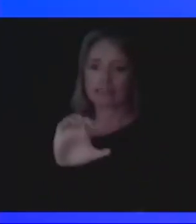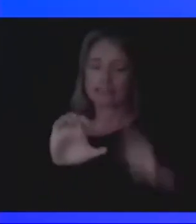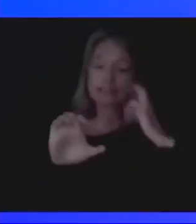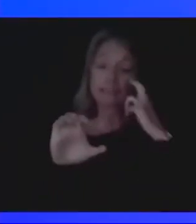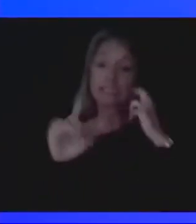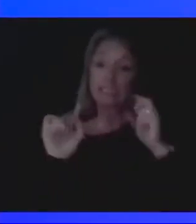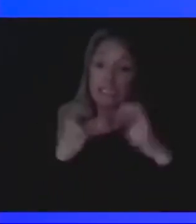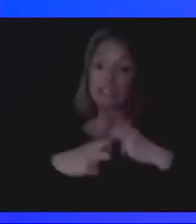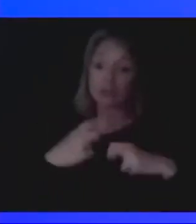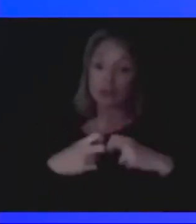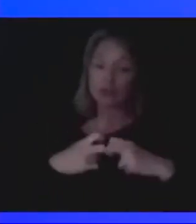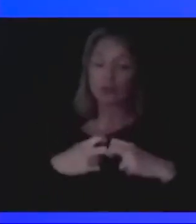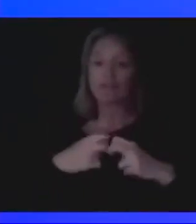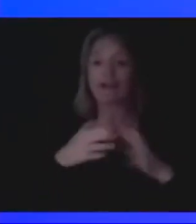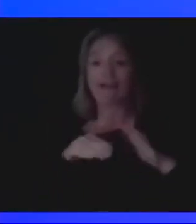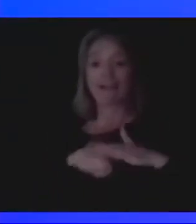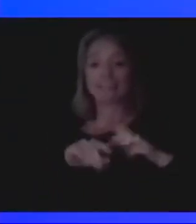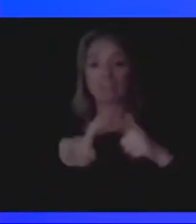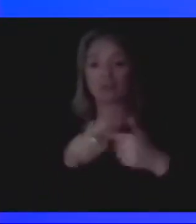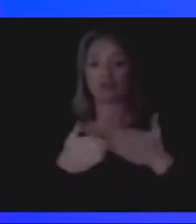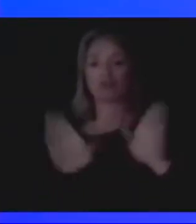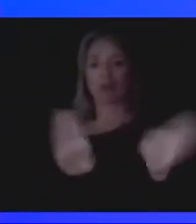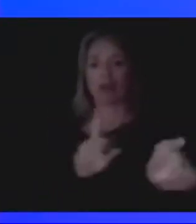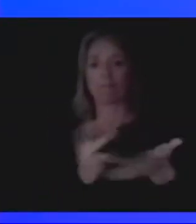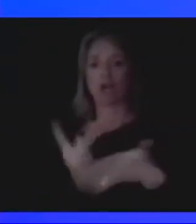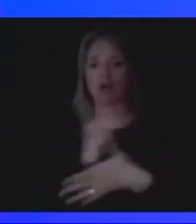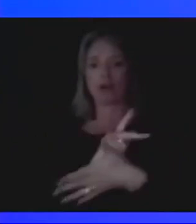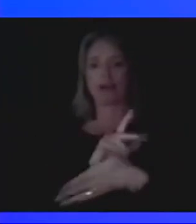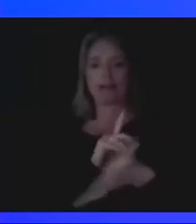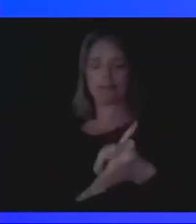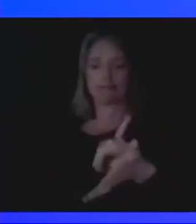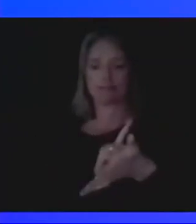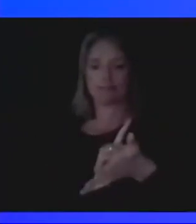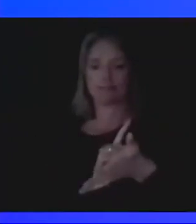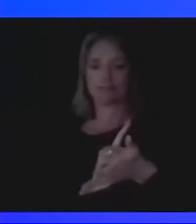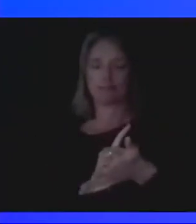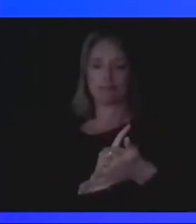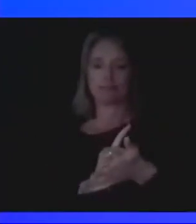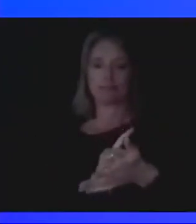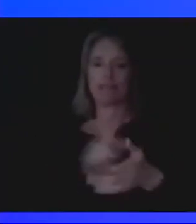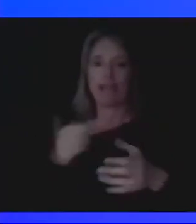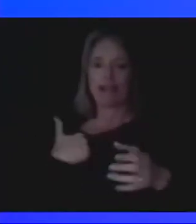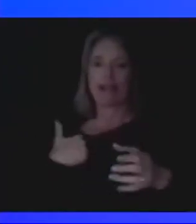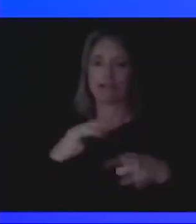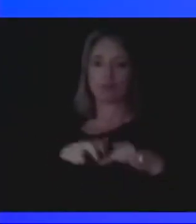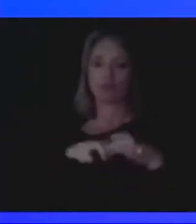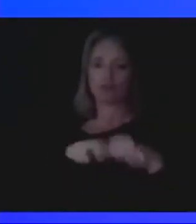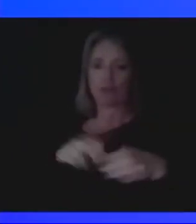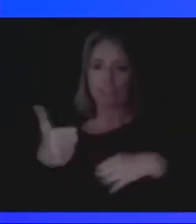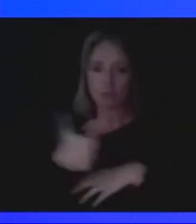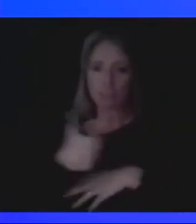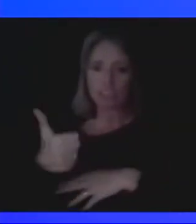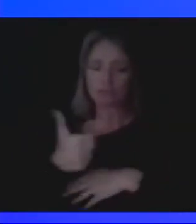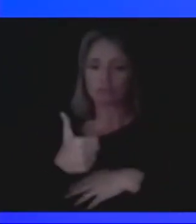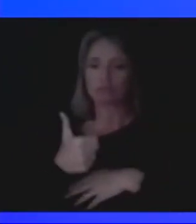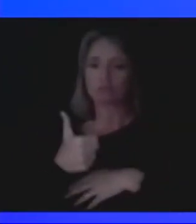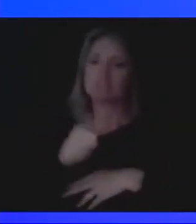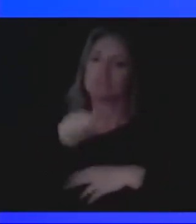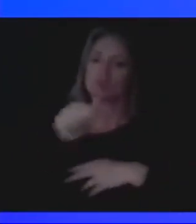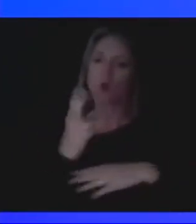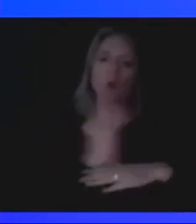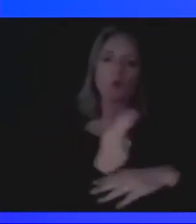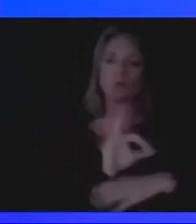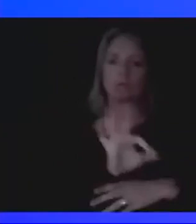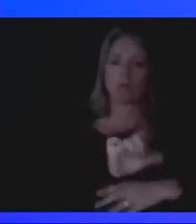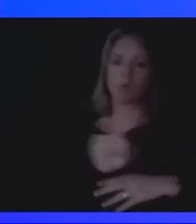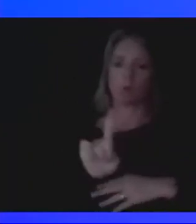very minor illness or injury, and you have alternative means of transportation, I think it's reasonable to save the 911 system for the true